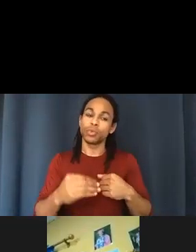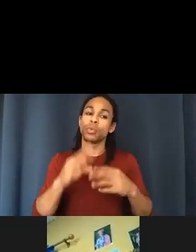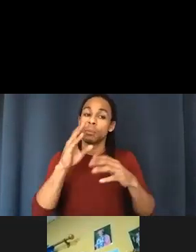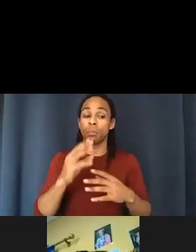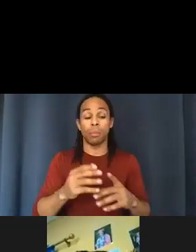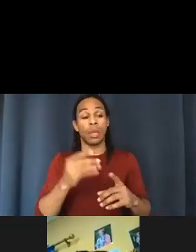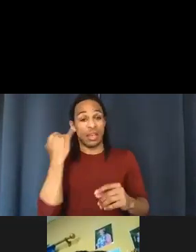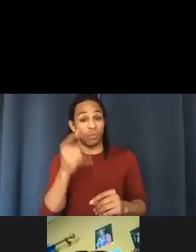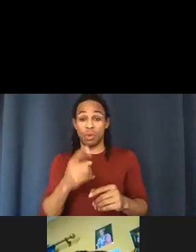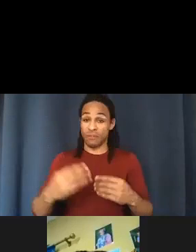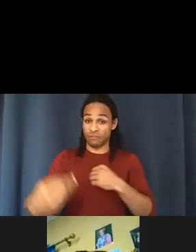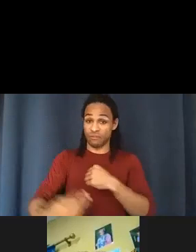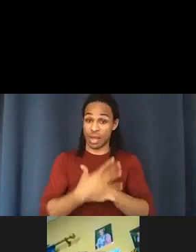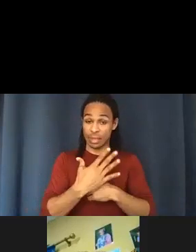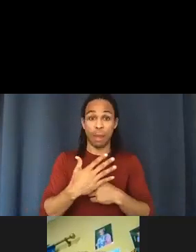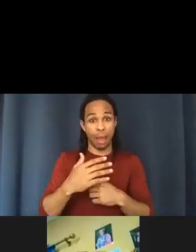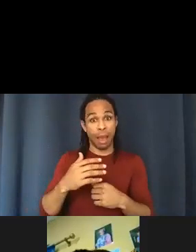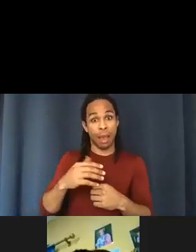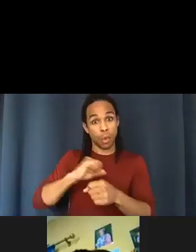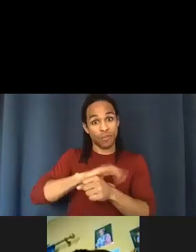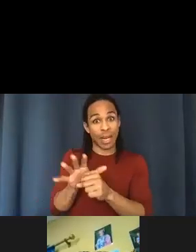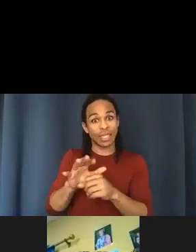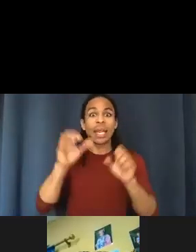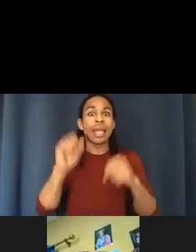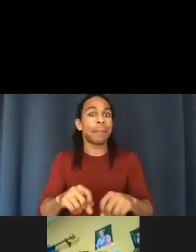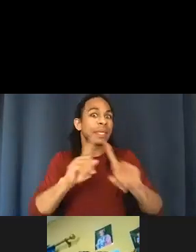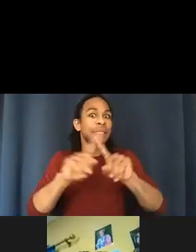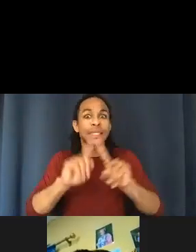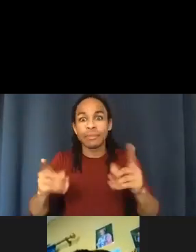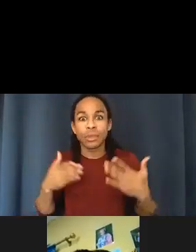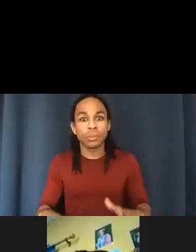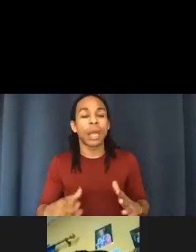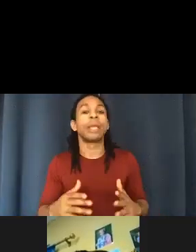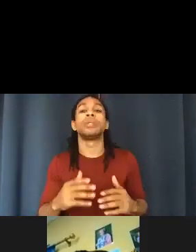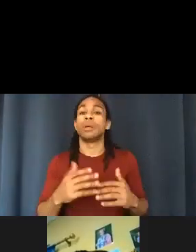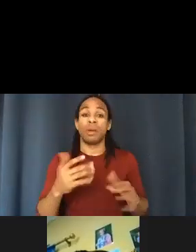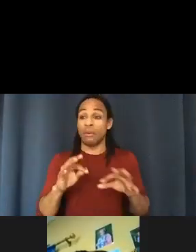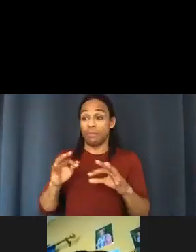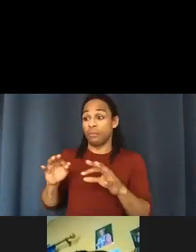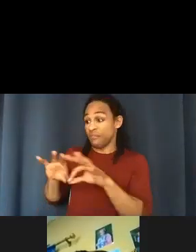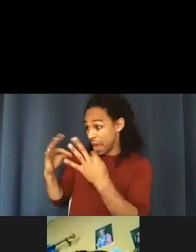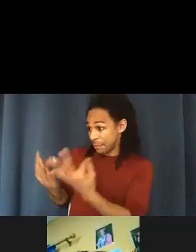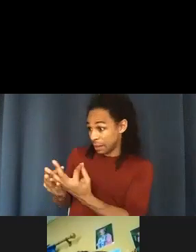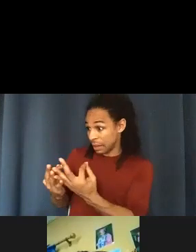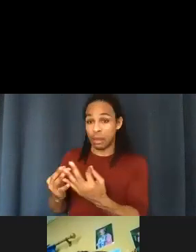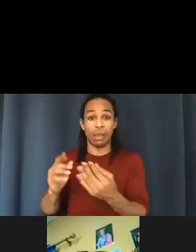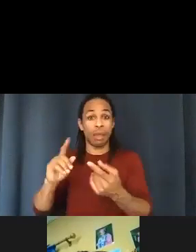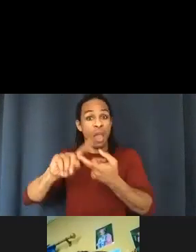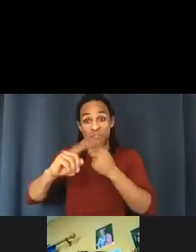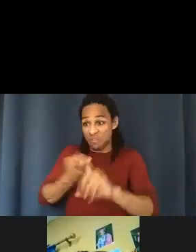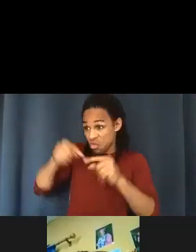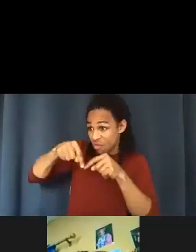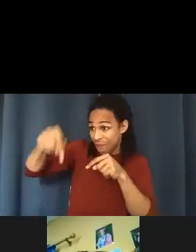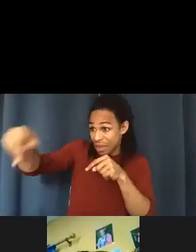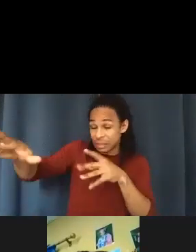are positive of the coronavirus is enough to shatter a person's psychological status. So to